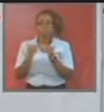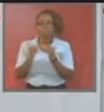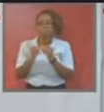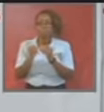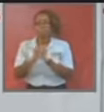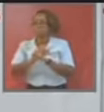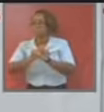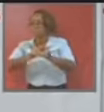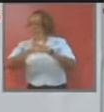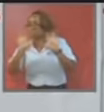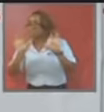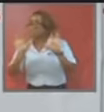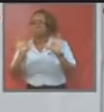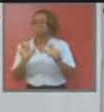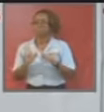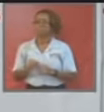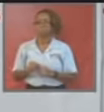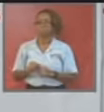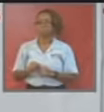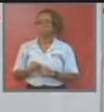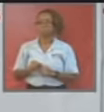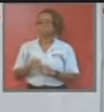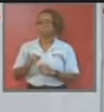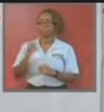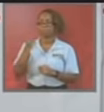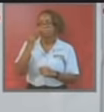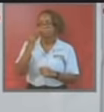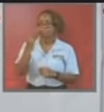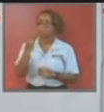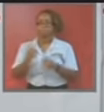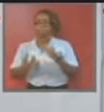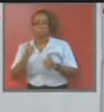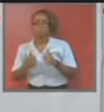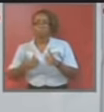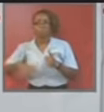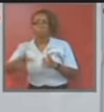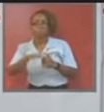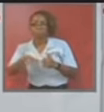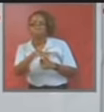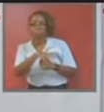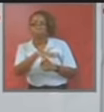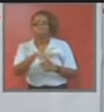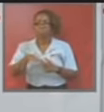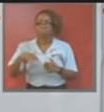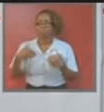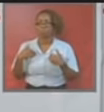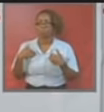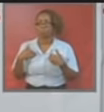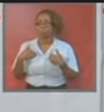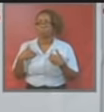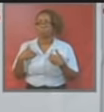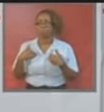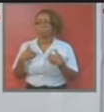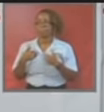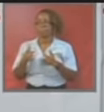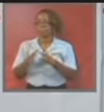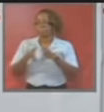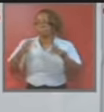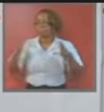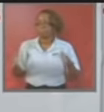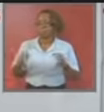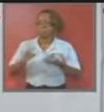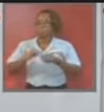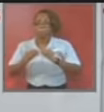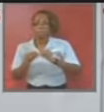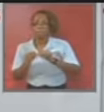is which communities happen to have the largest numbers, raw numbers, of cases at any